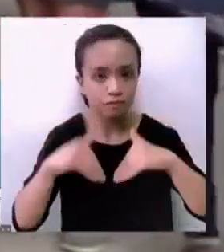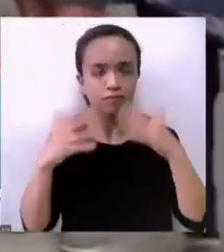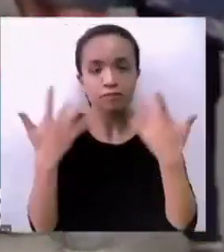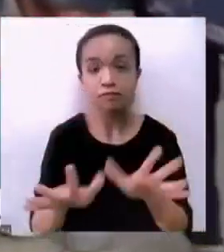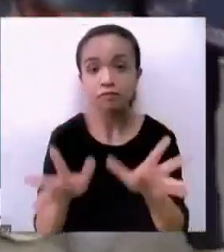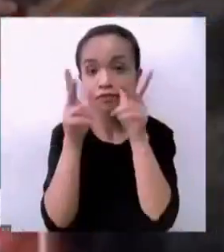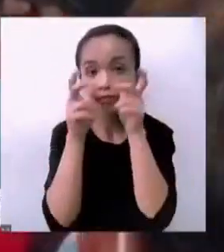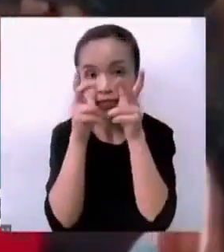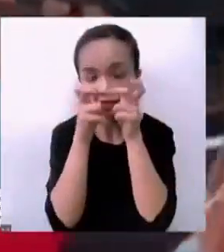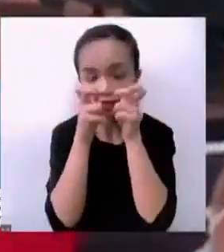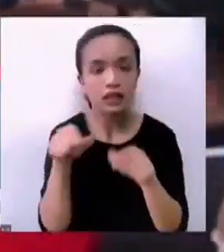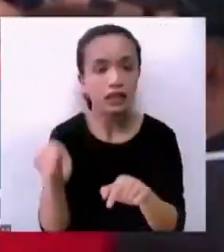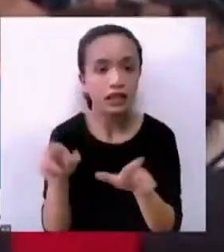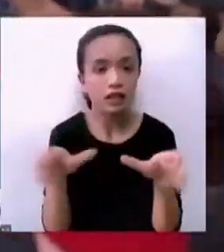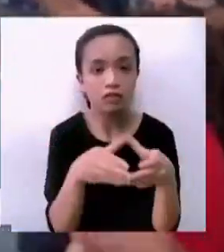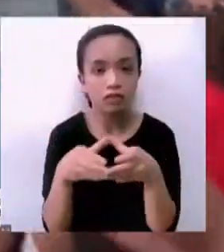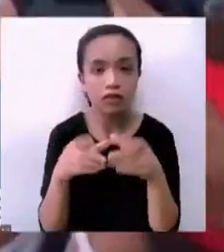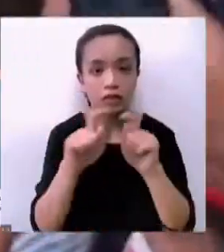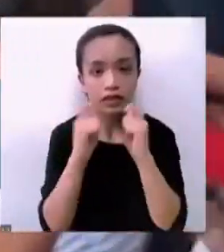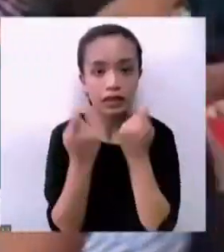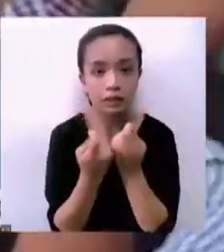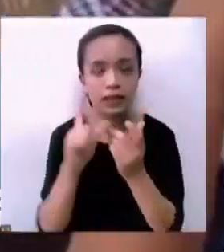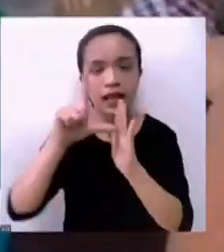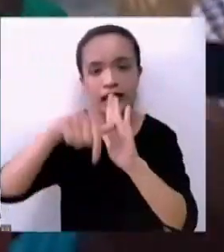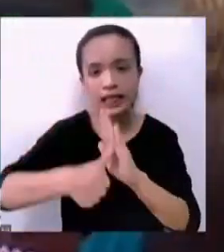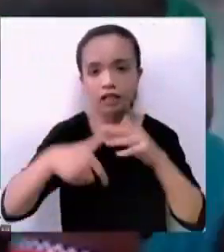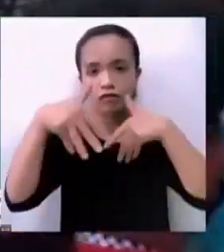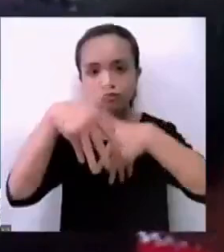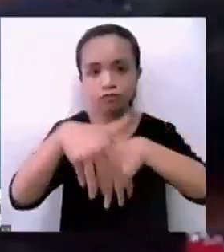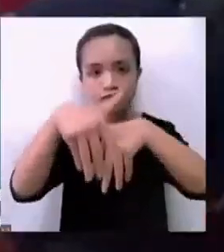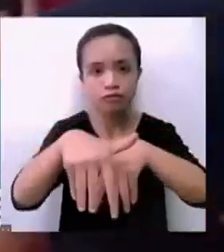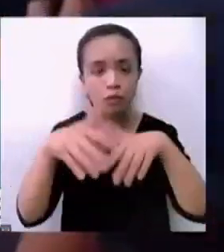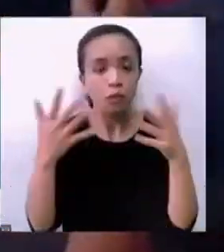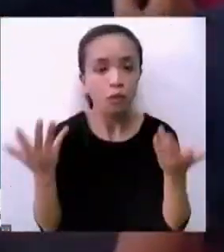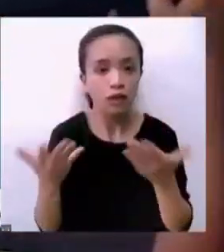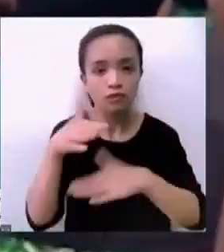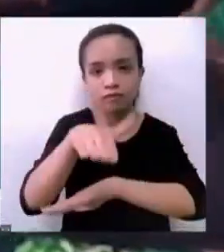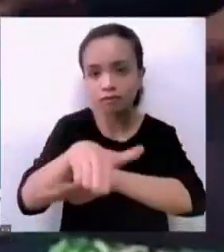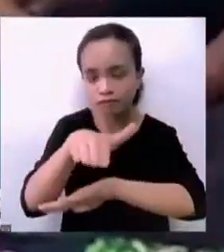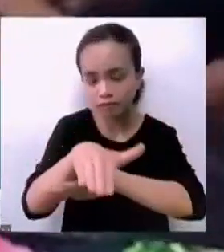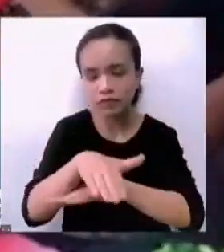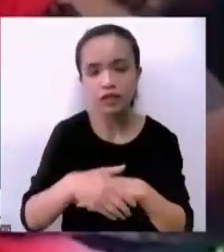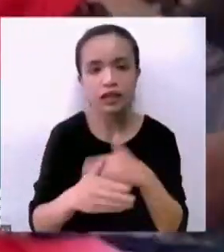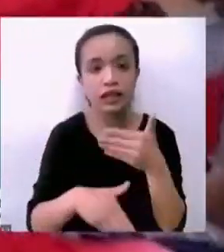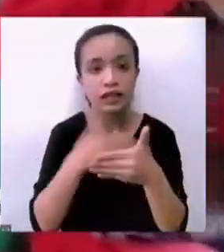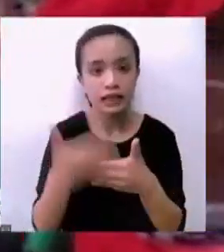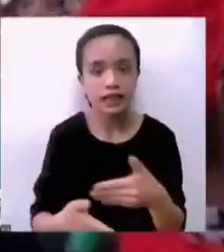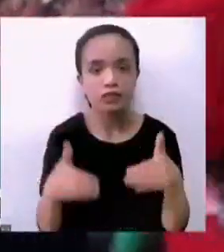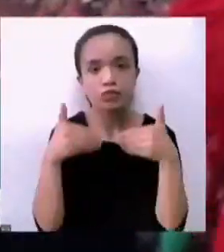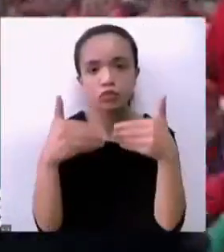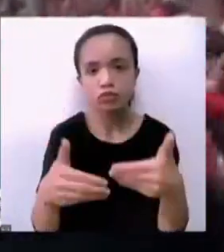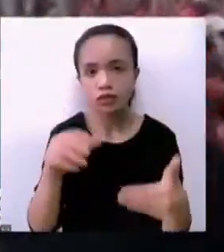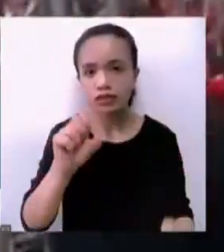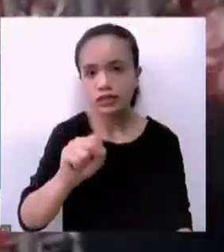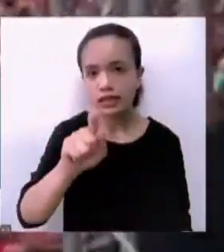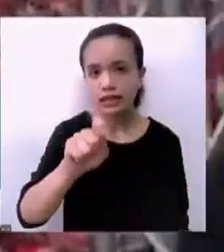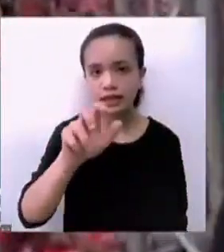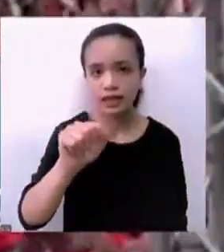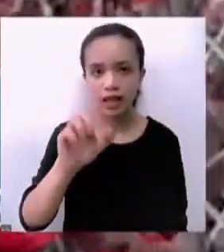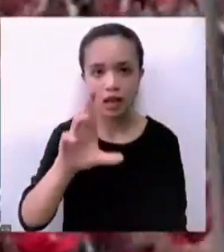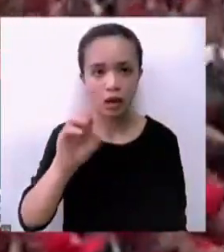will have a motorcade later this afternoon in Benita. Then after that, they will proceed to Santa Rosa for another campaign